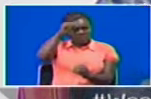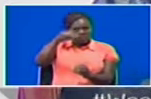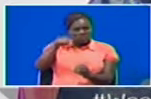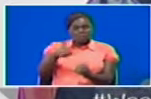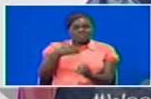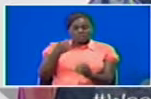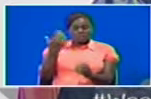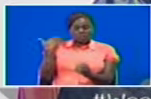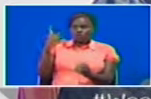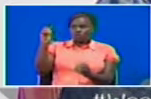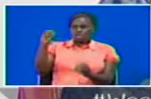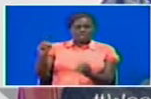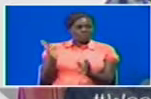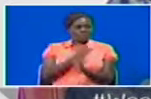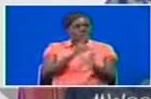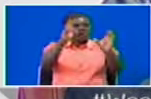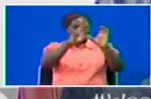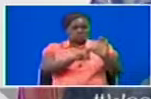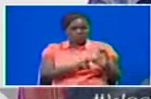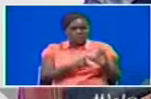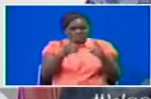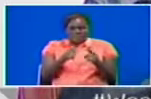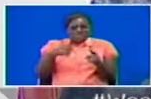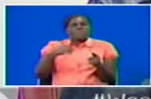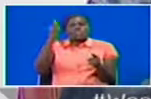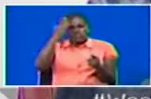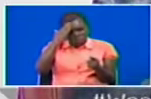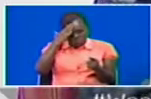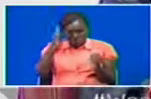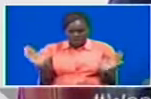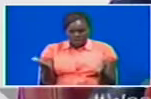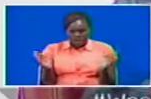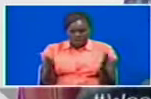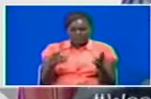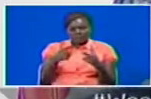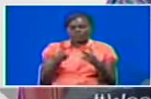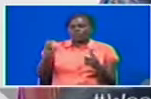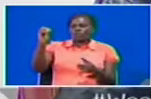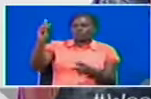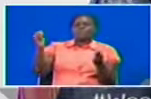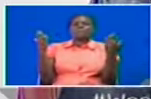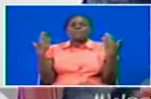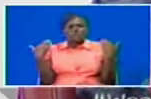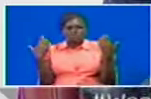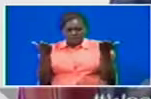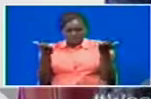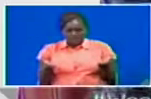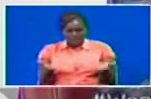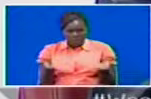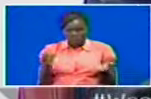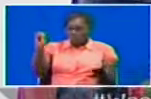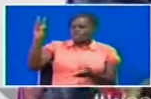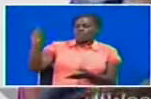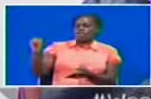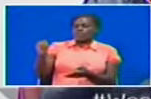in ODM before I joined the Professor Lekiapi. And I am one of the people who started ODM in Meru. And now that